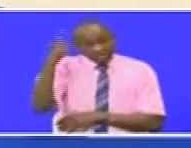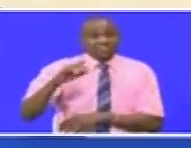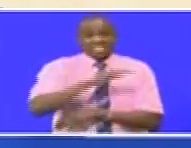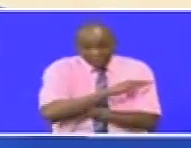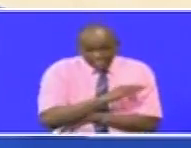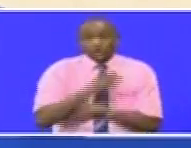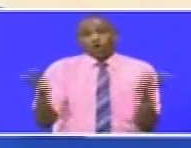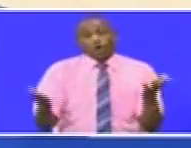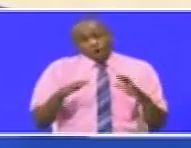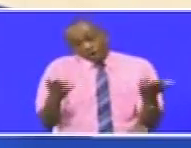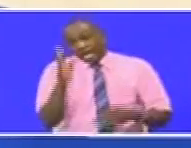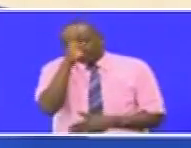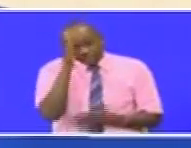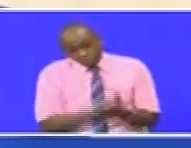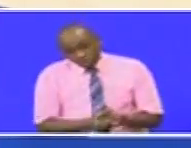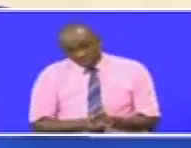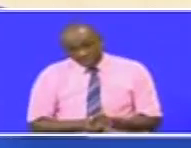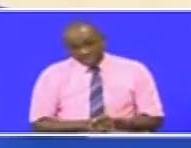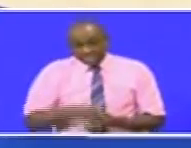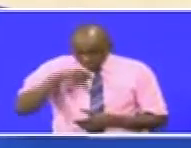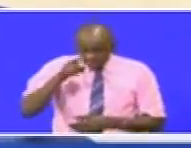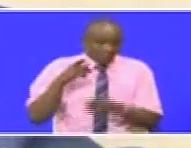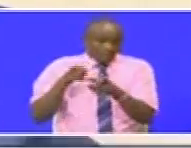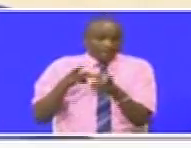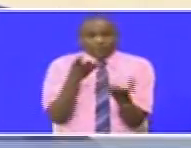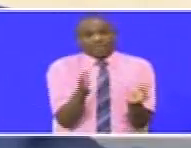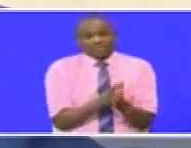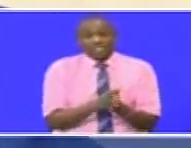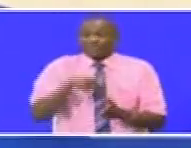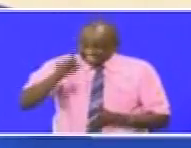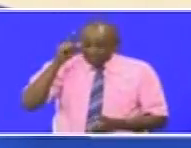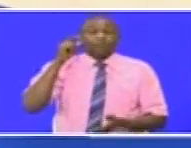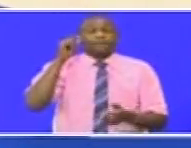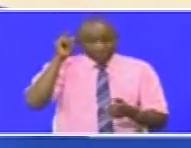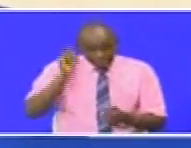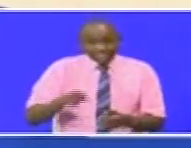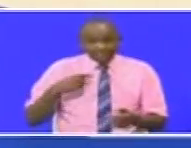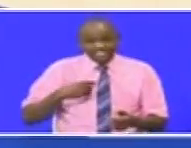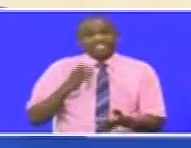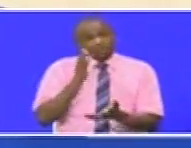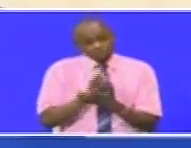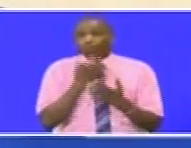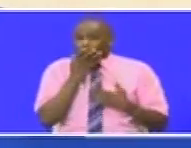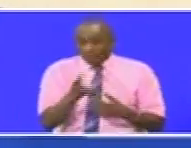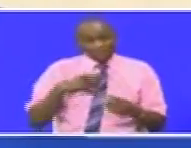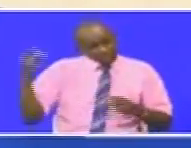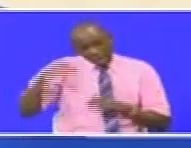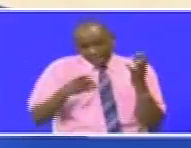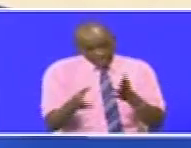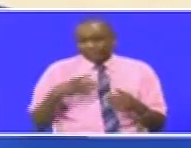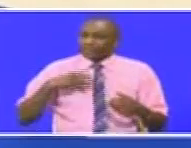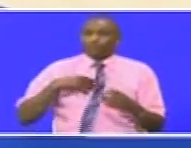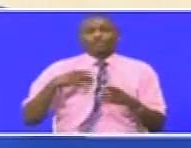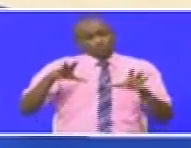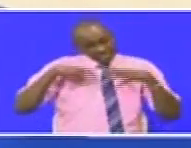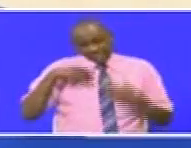or afternoon. You need to be a person really with a warm personality to